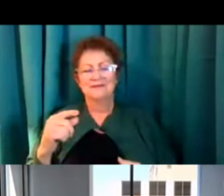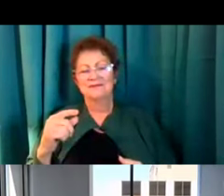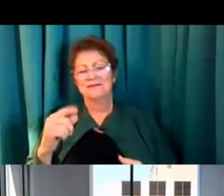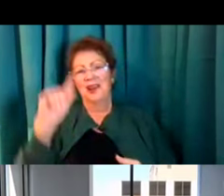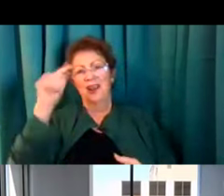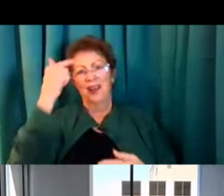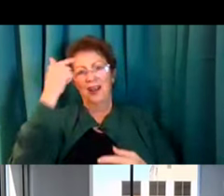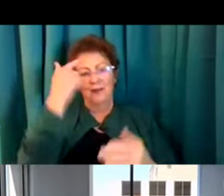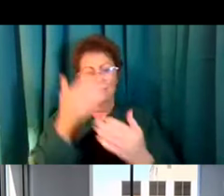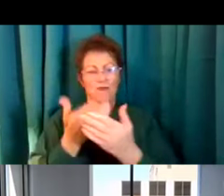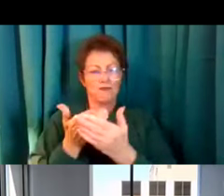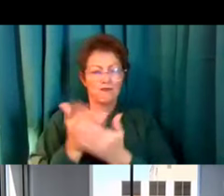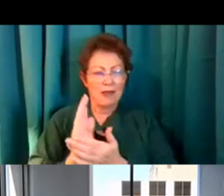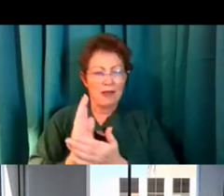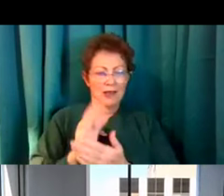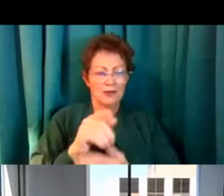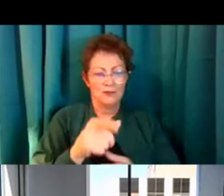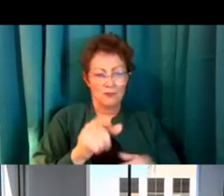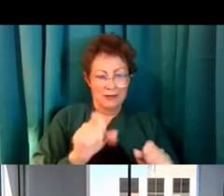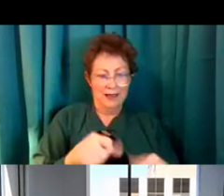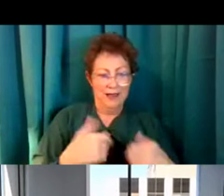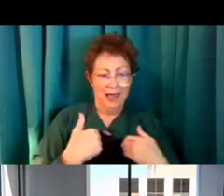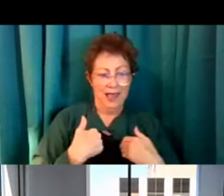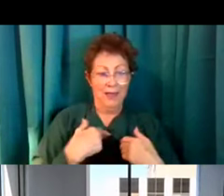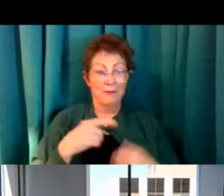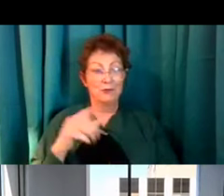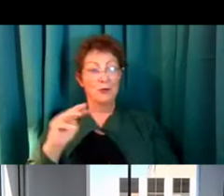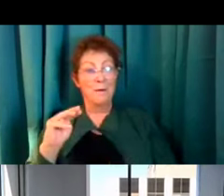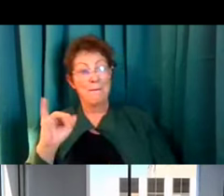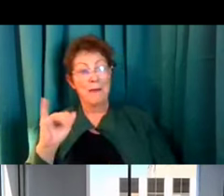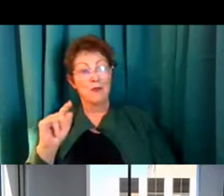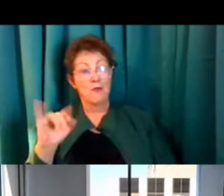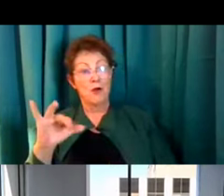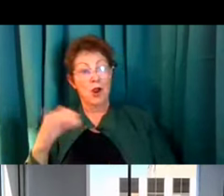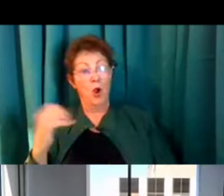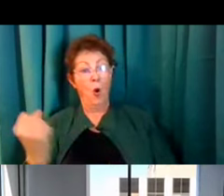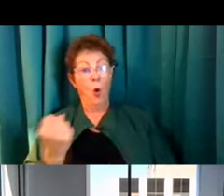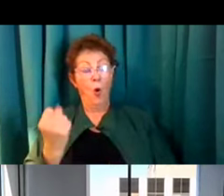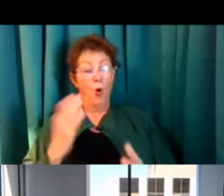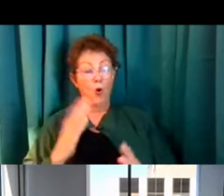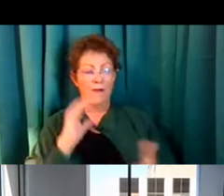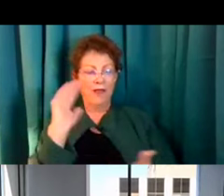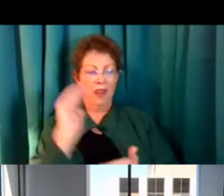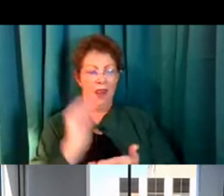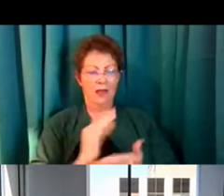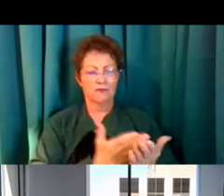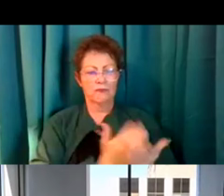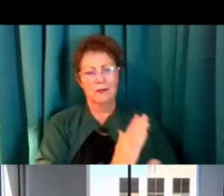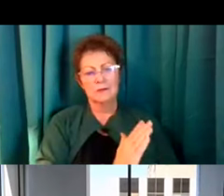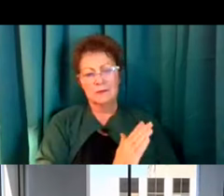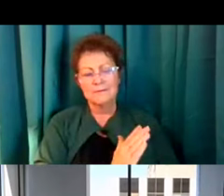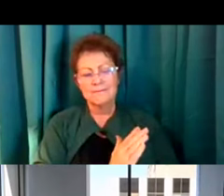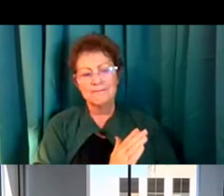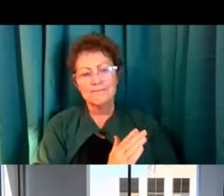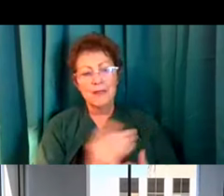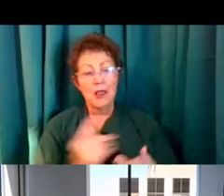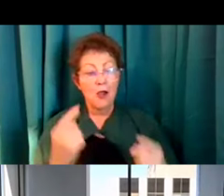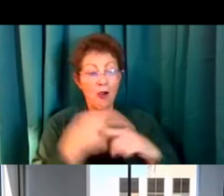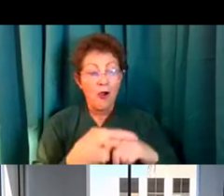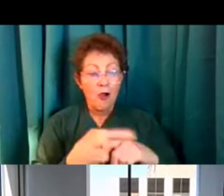governance rights that you can have. But again, when you're a minority holder, you just are going to have less rights. Conflicts of